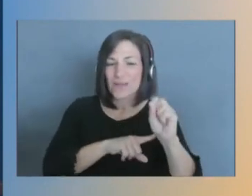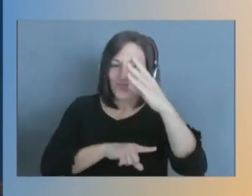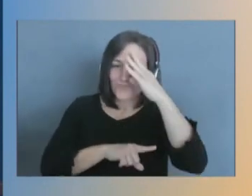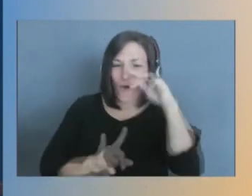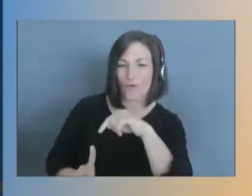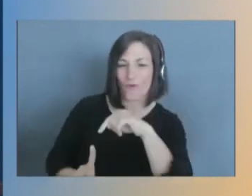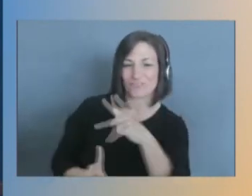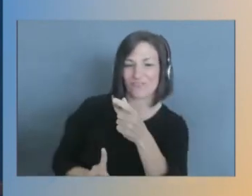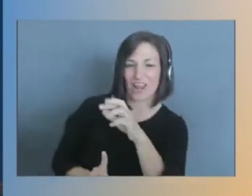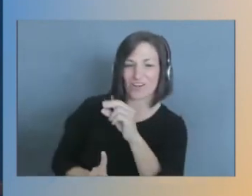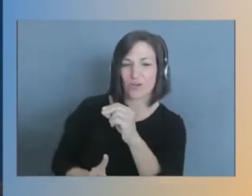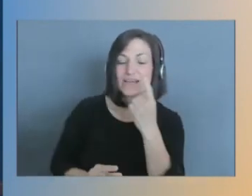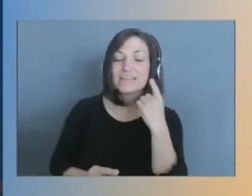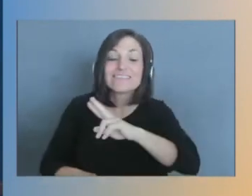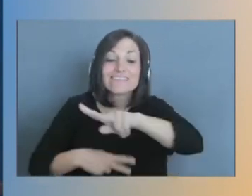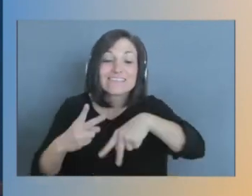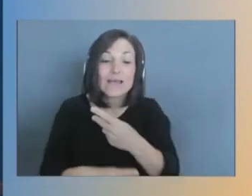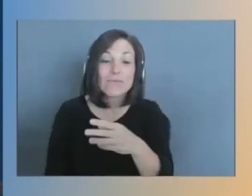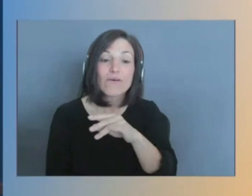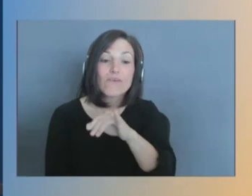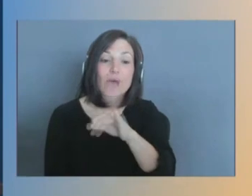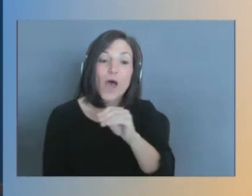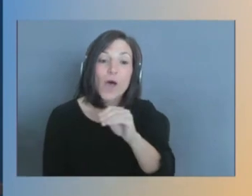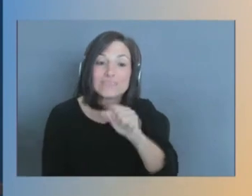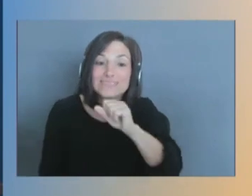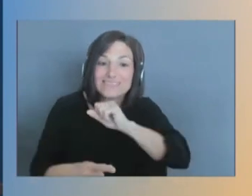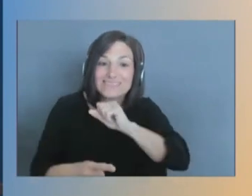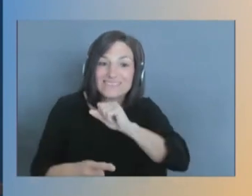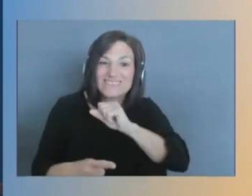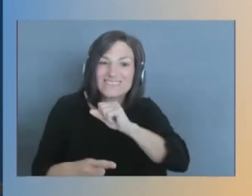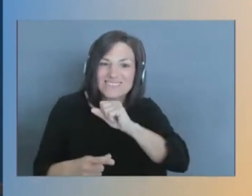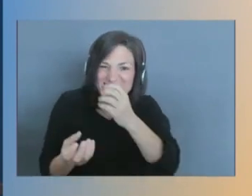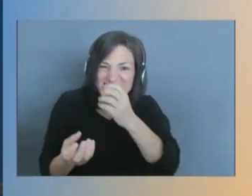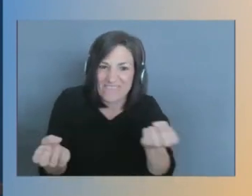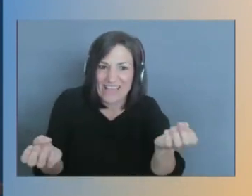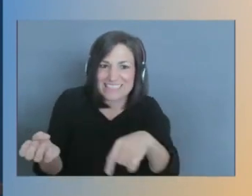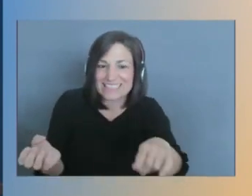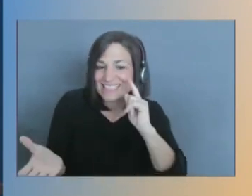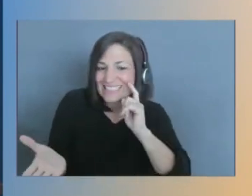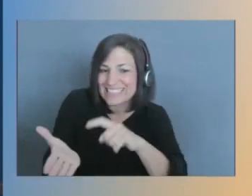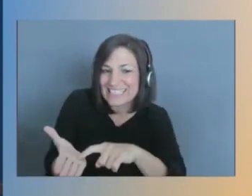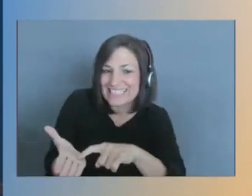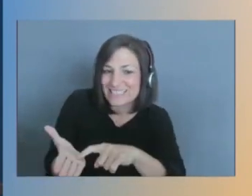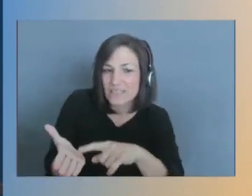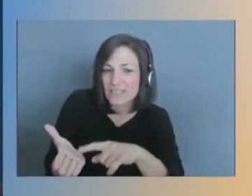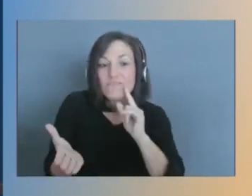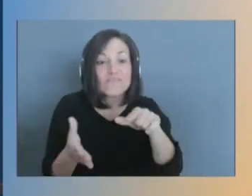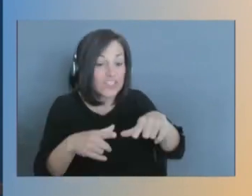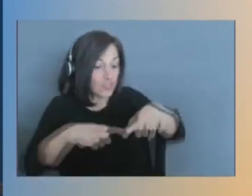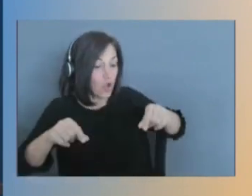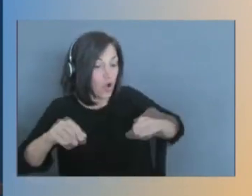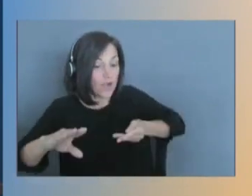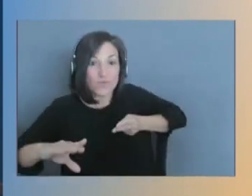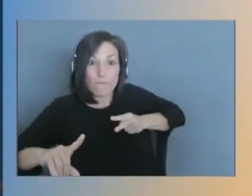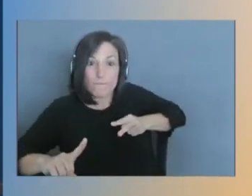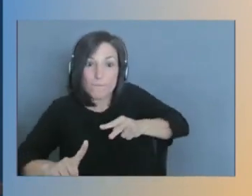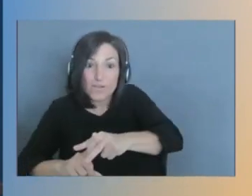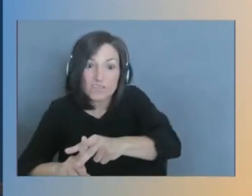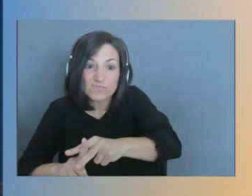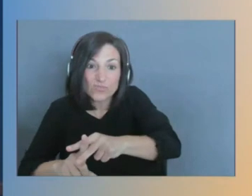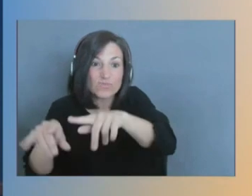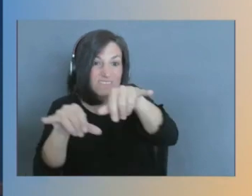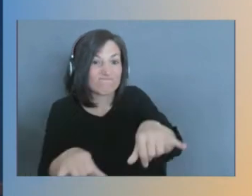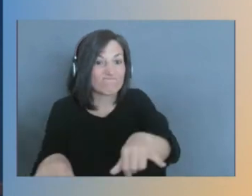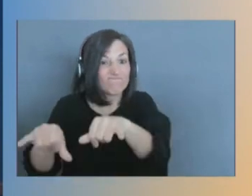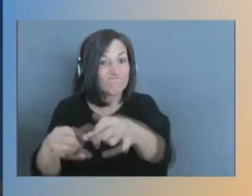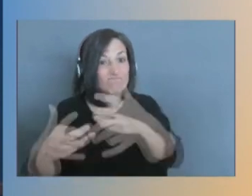type of I/O devices it sees. And so if you plug one of these cards into just a standard machine, it